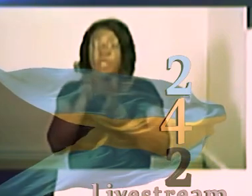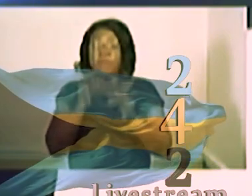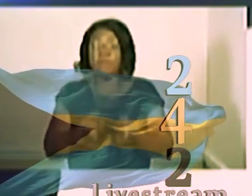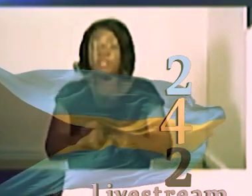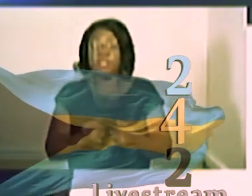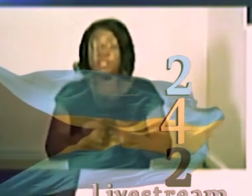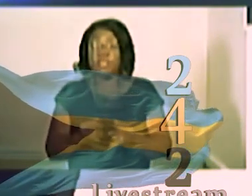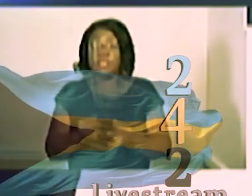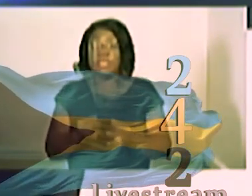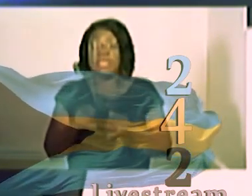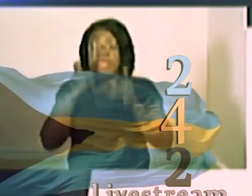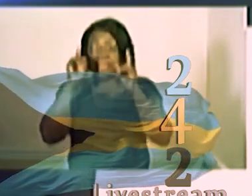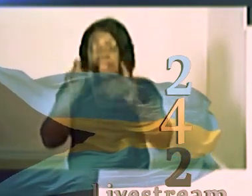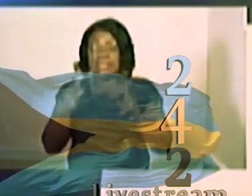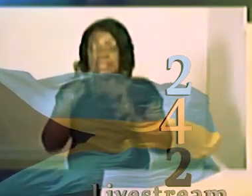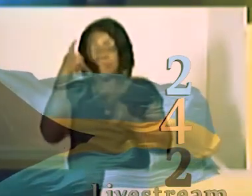market?